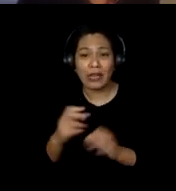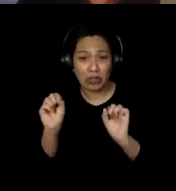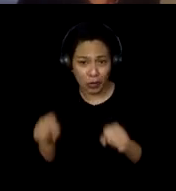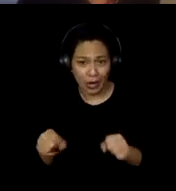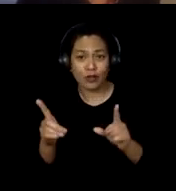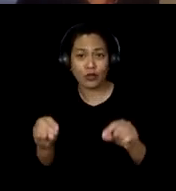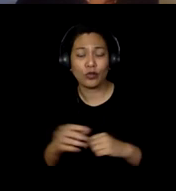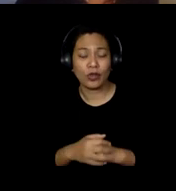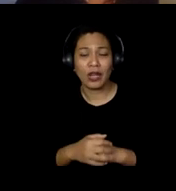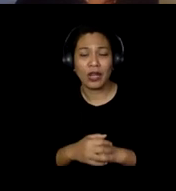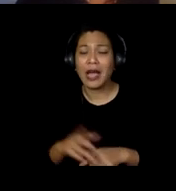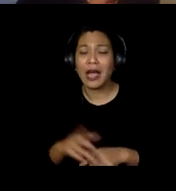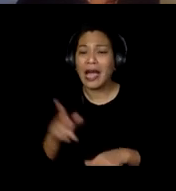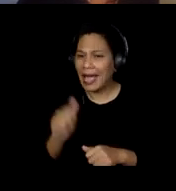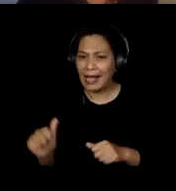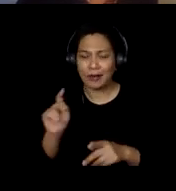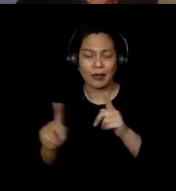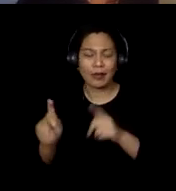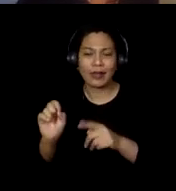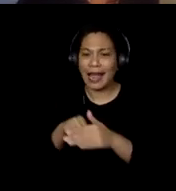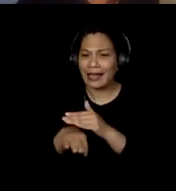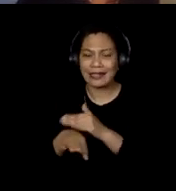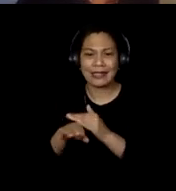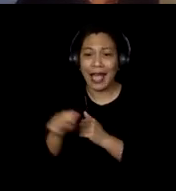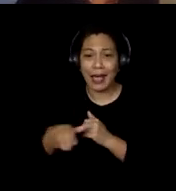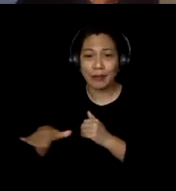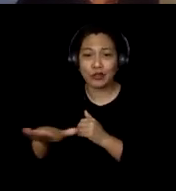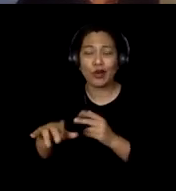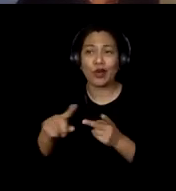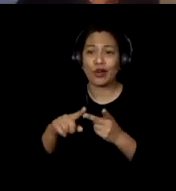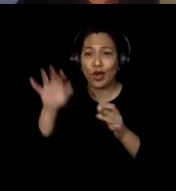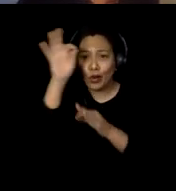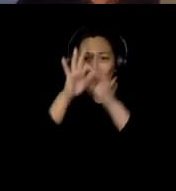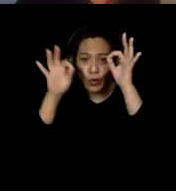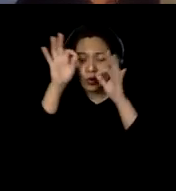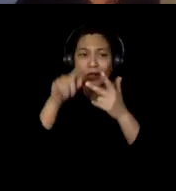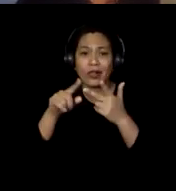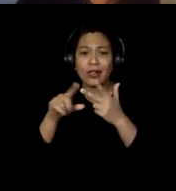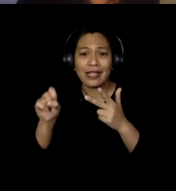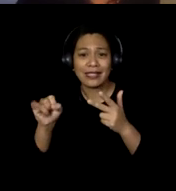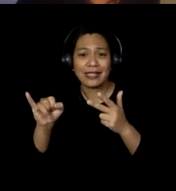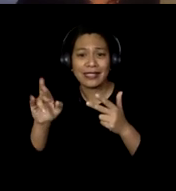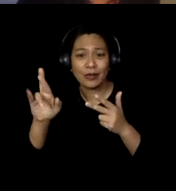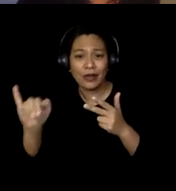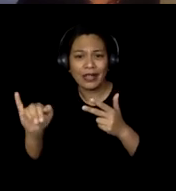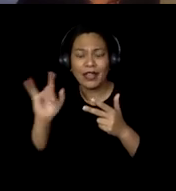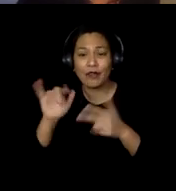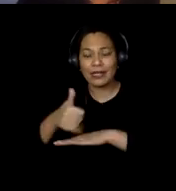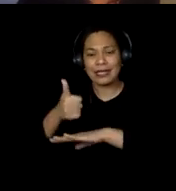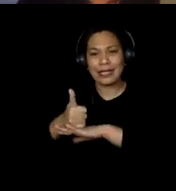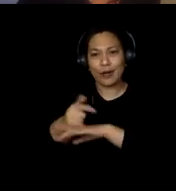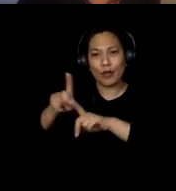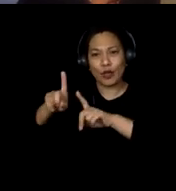can access the back end of Amazon, Google, Siri to set up these queries